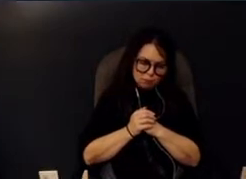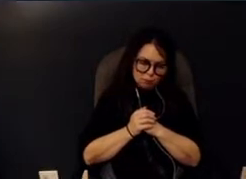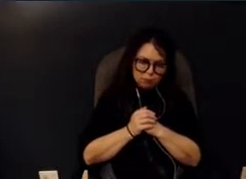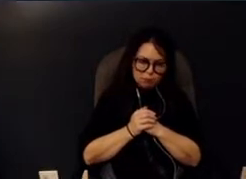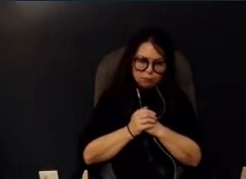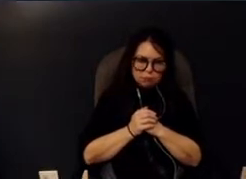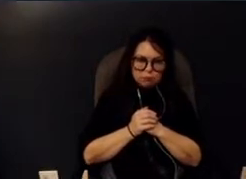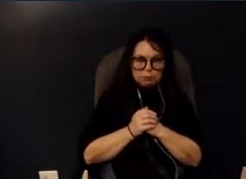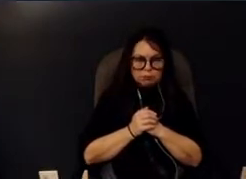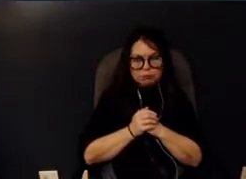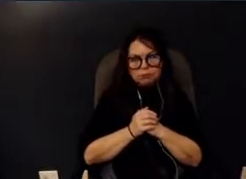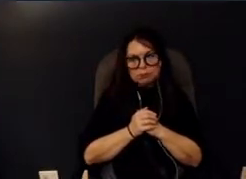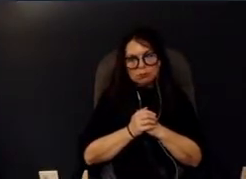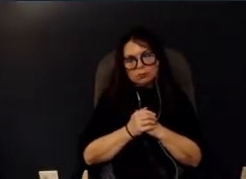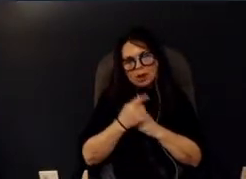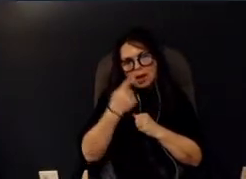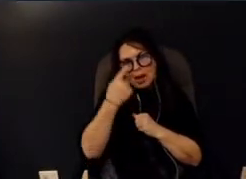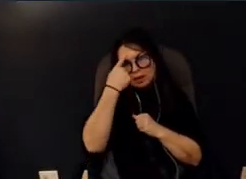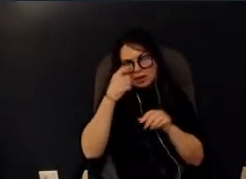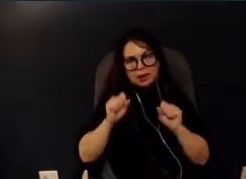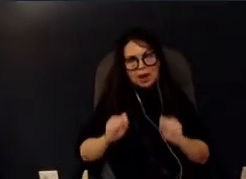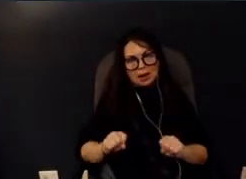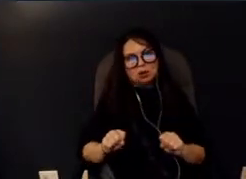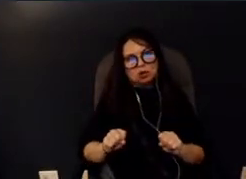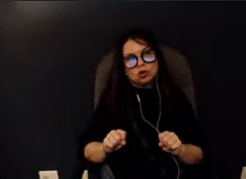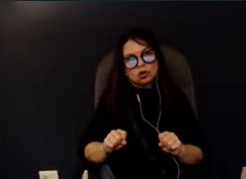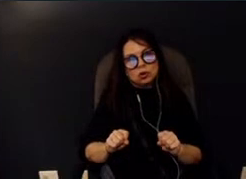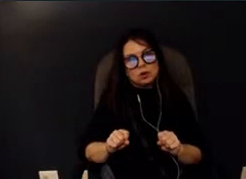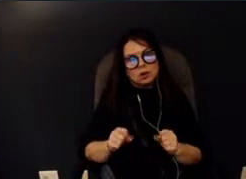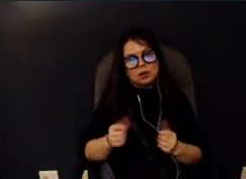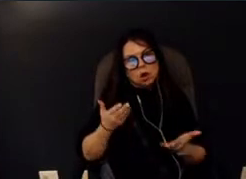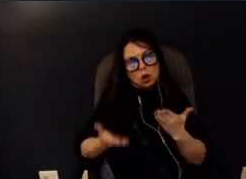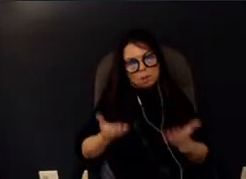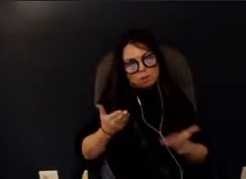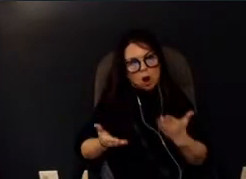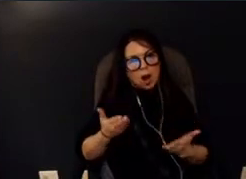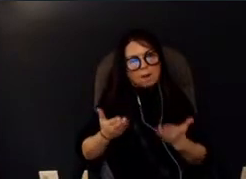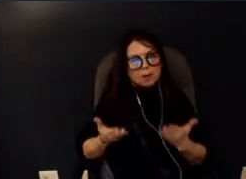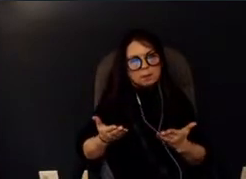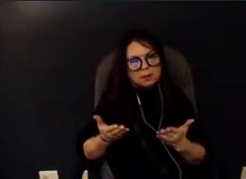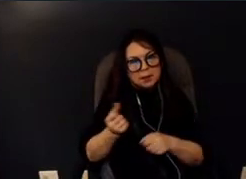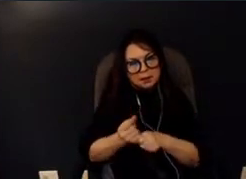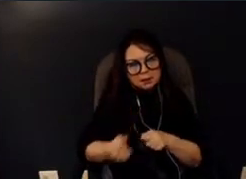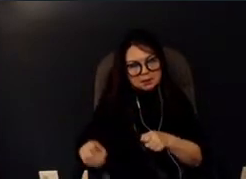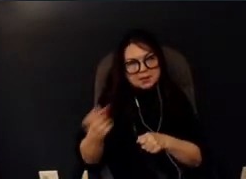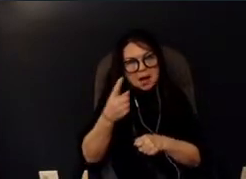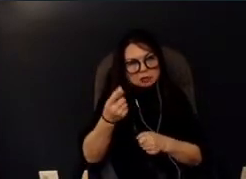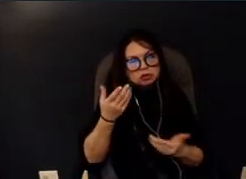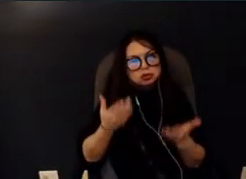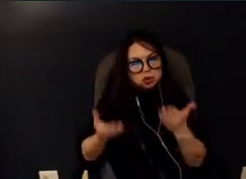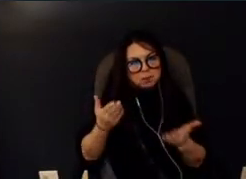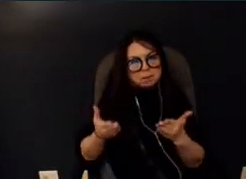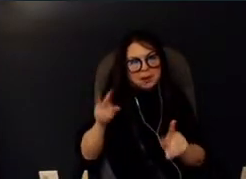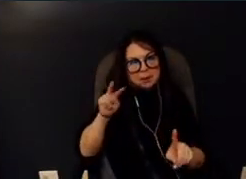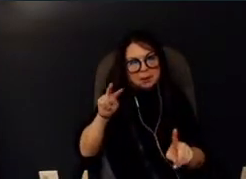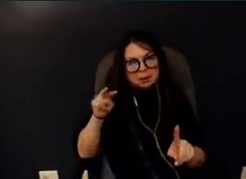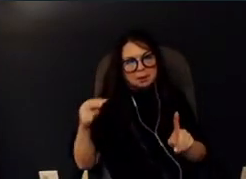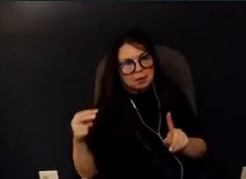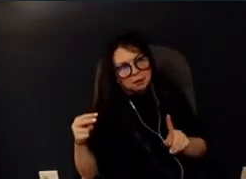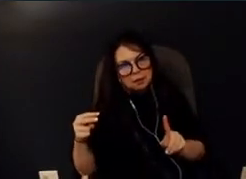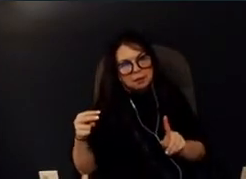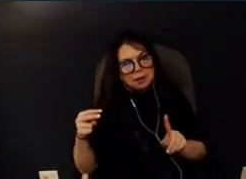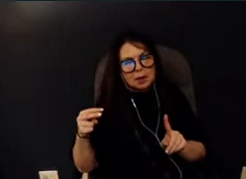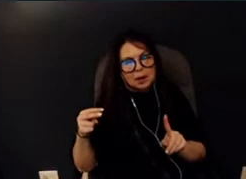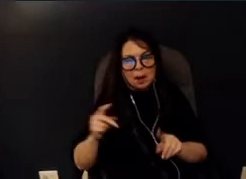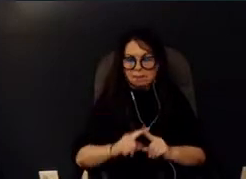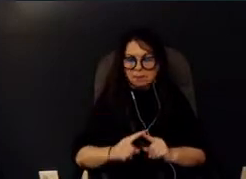I can probably get to a different place next year, but I won't be there alone. I